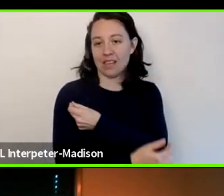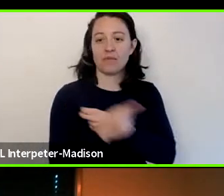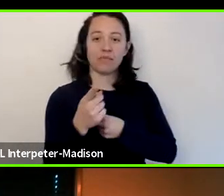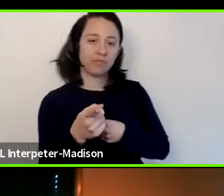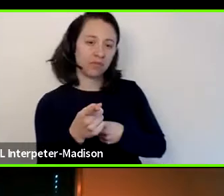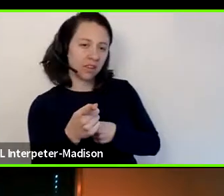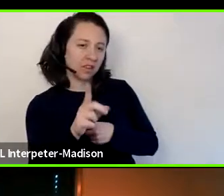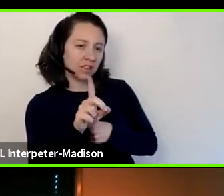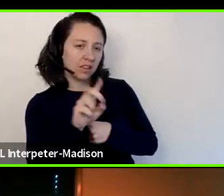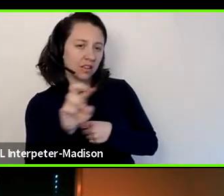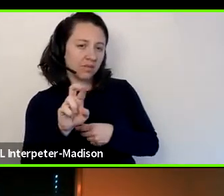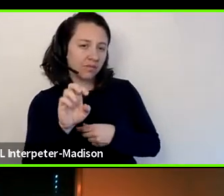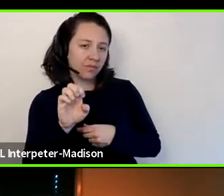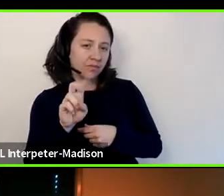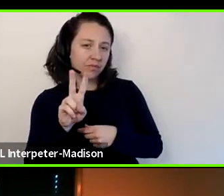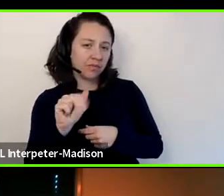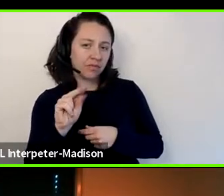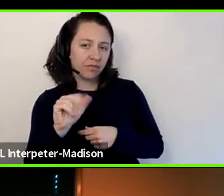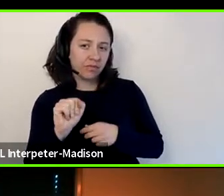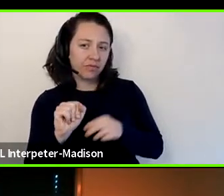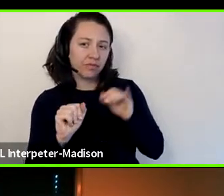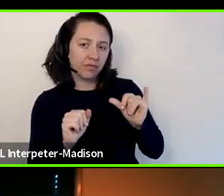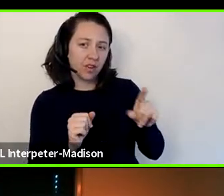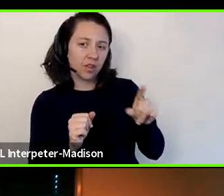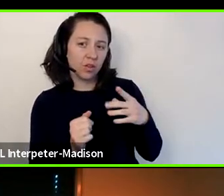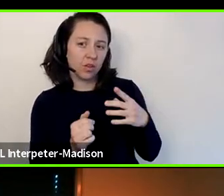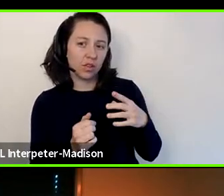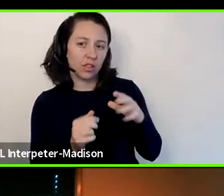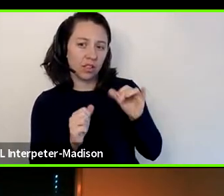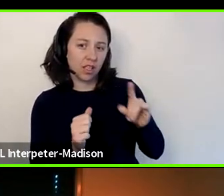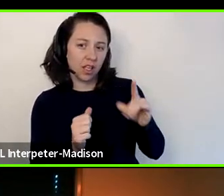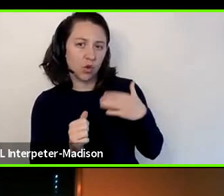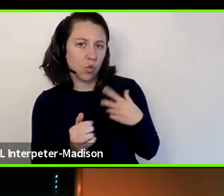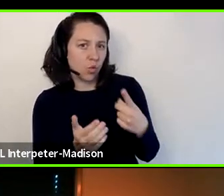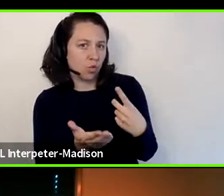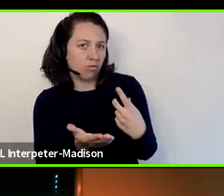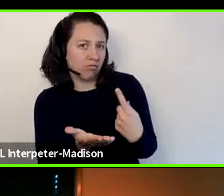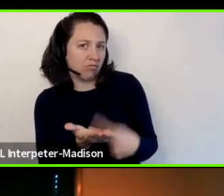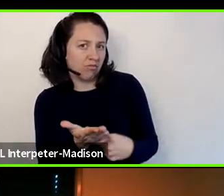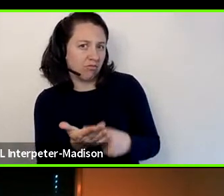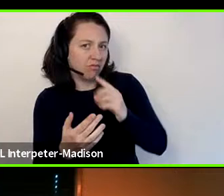I mean, if they're left over, they cannot be used again. Can you expand upon that?